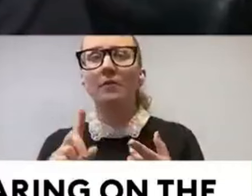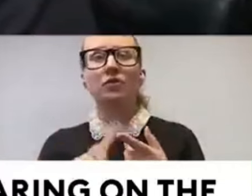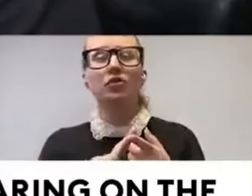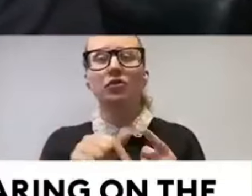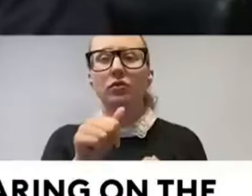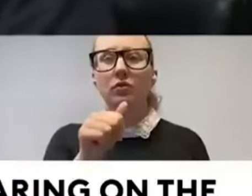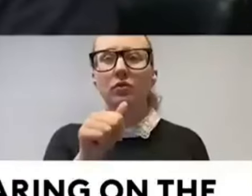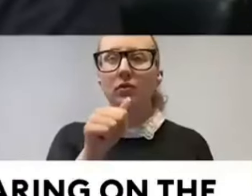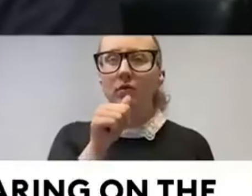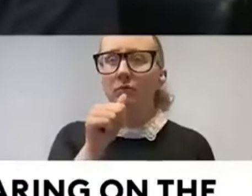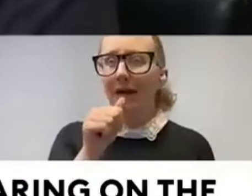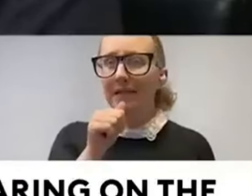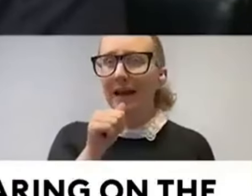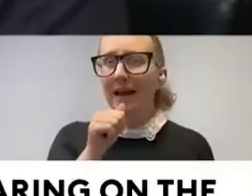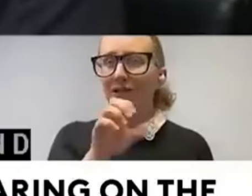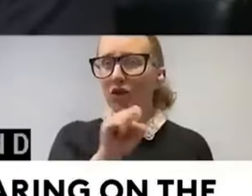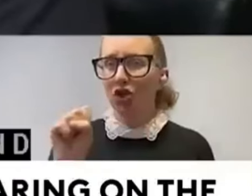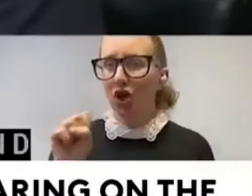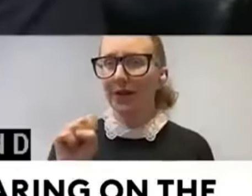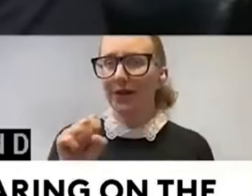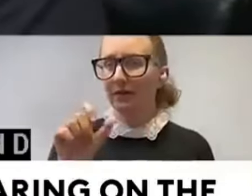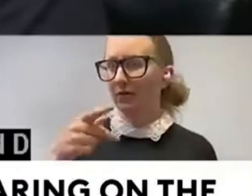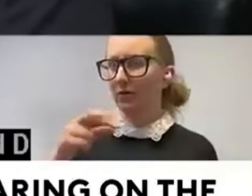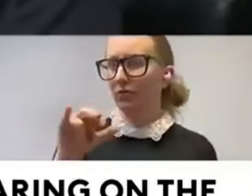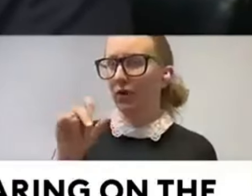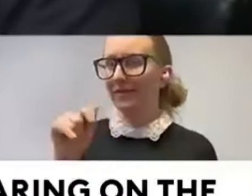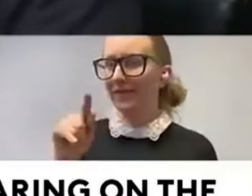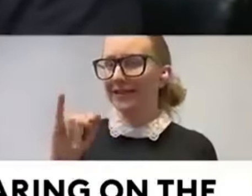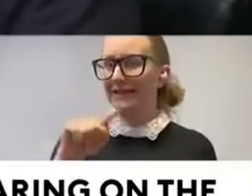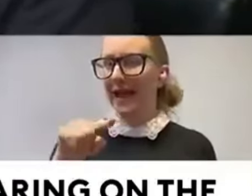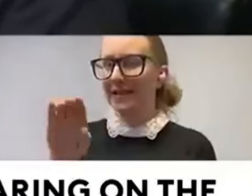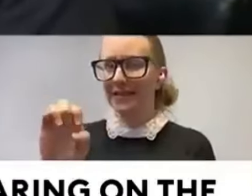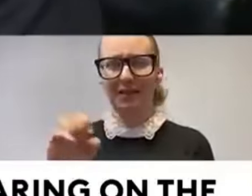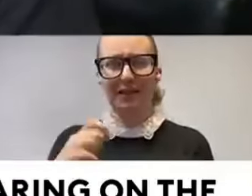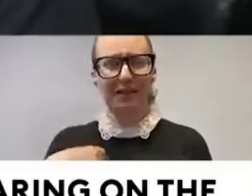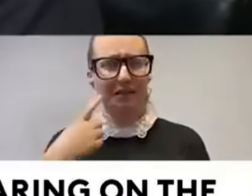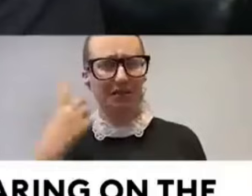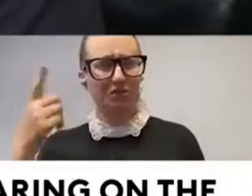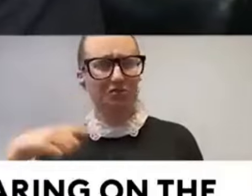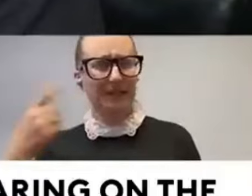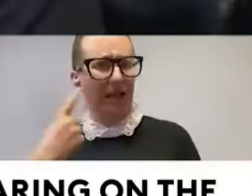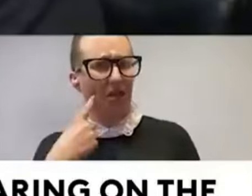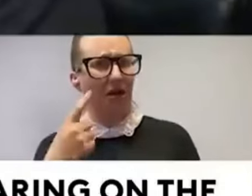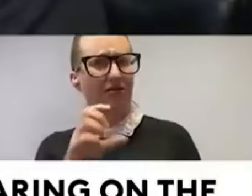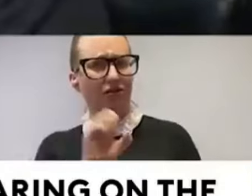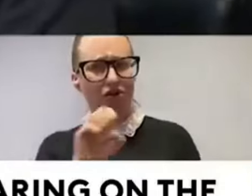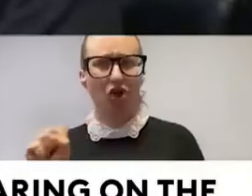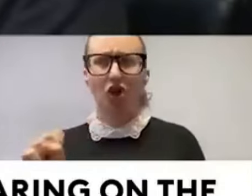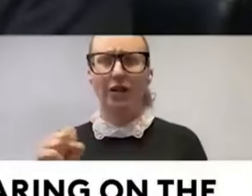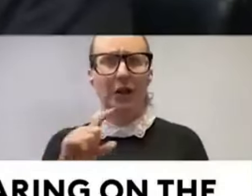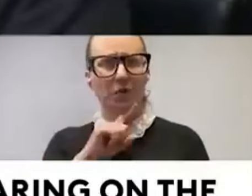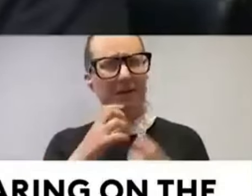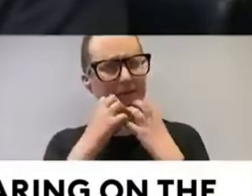Social Security. And I was like, wow, that's kind of crazy. I always thought that Social Security was very sacred. And